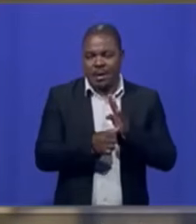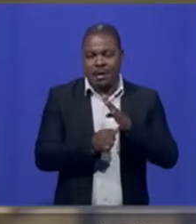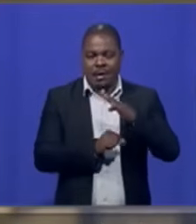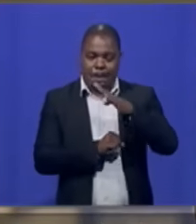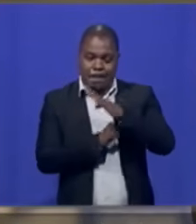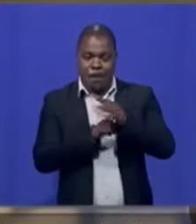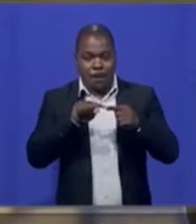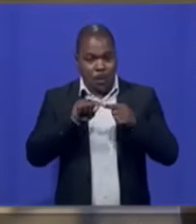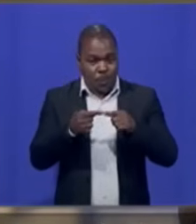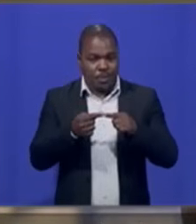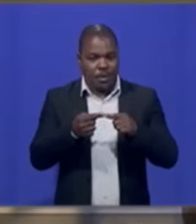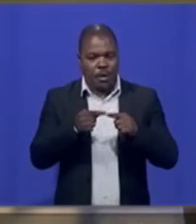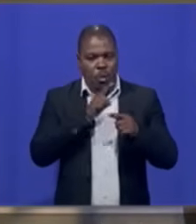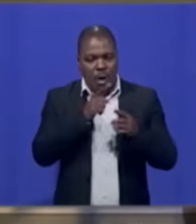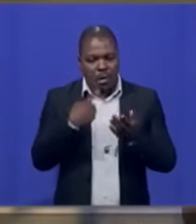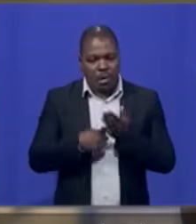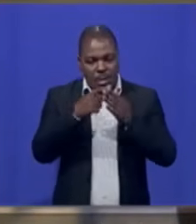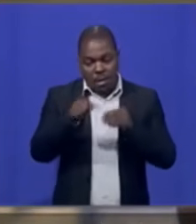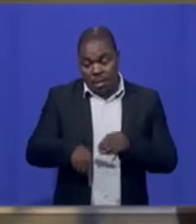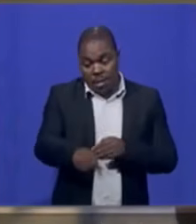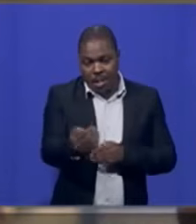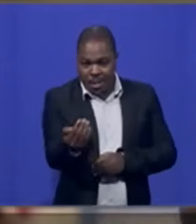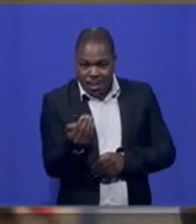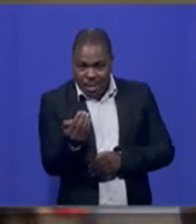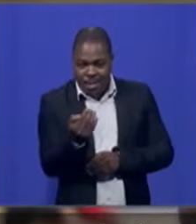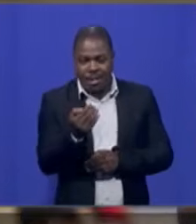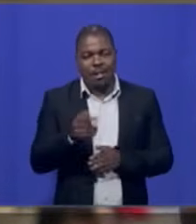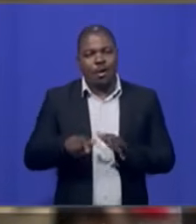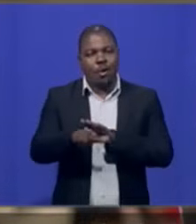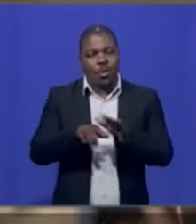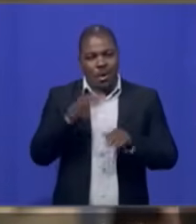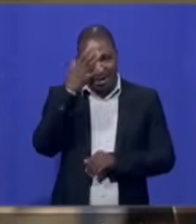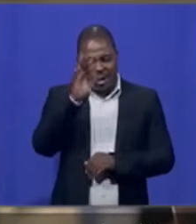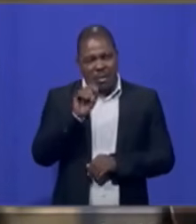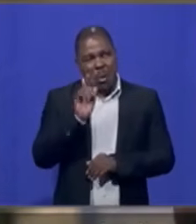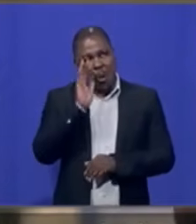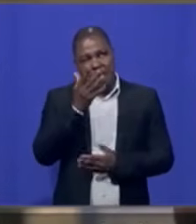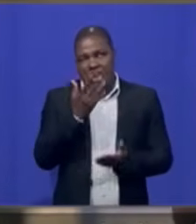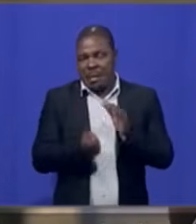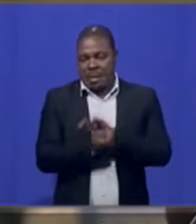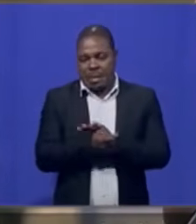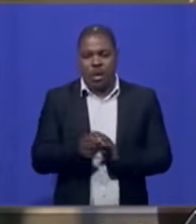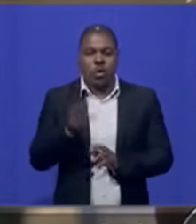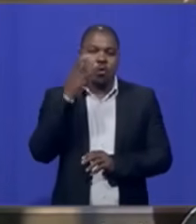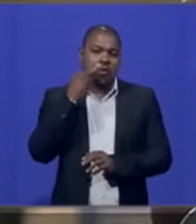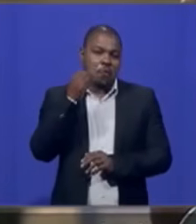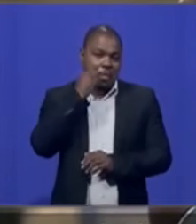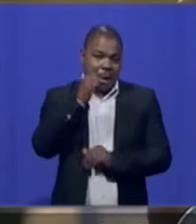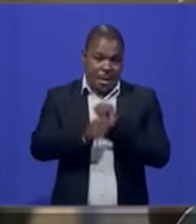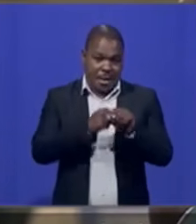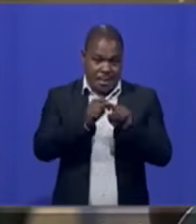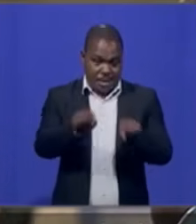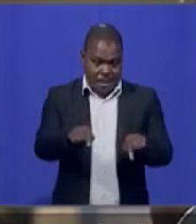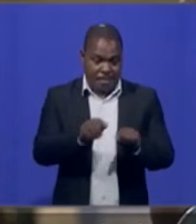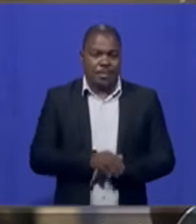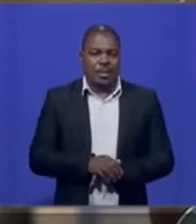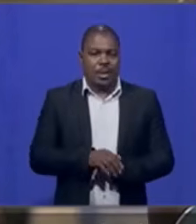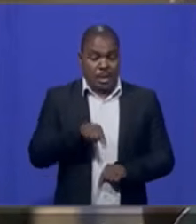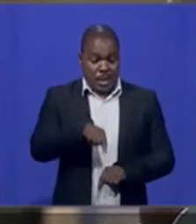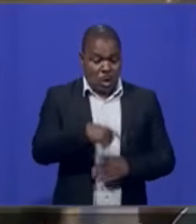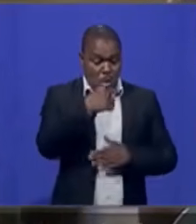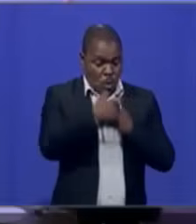focus on as we move closely towards the local government election, which is likely to take place in November this year. And ultimately, what we want to do through this